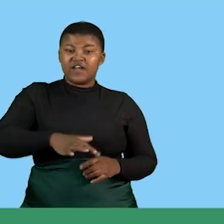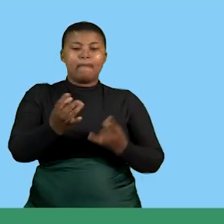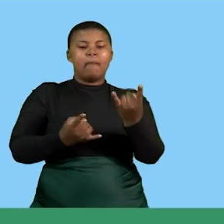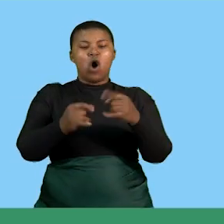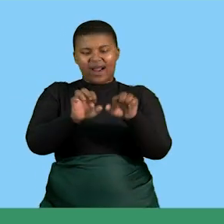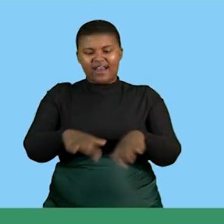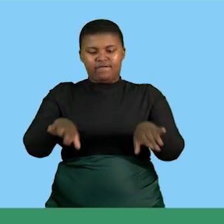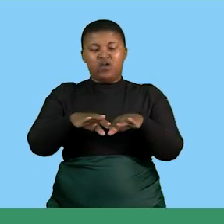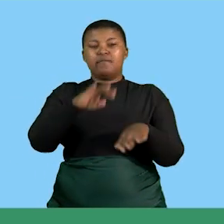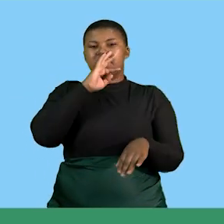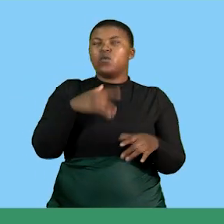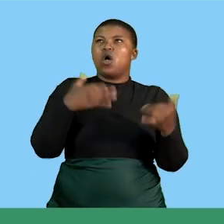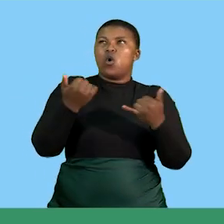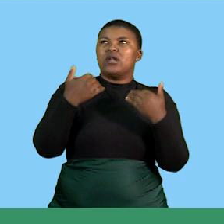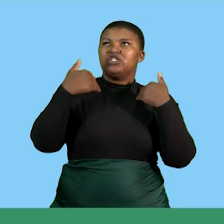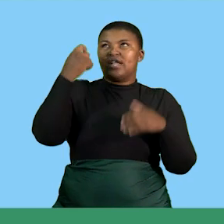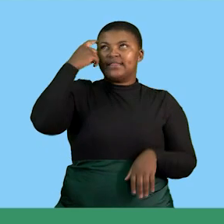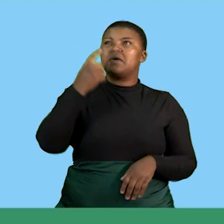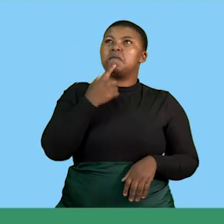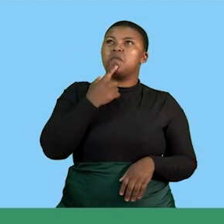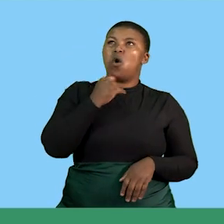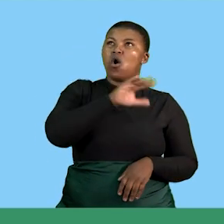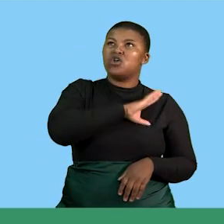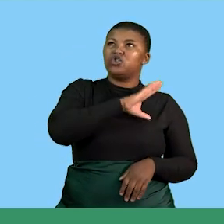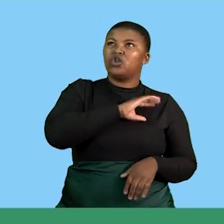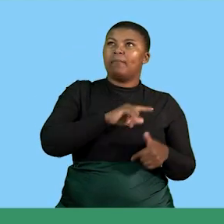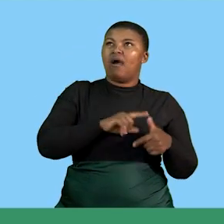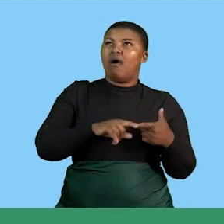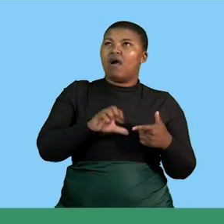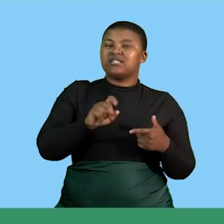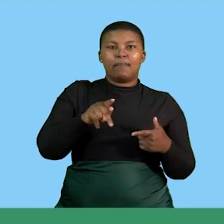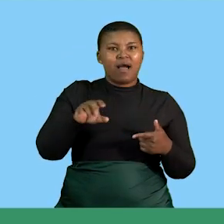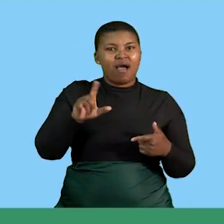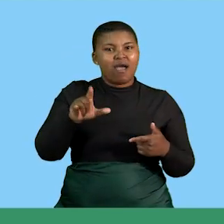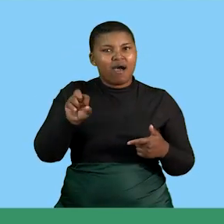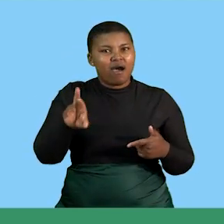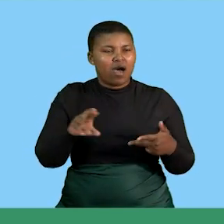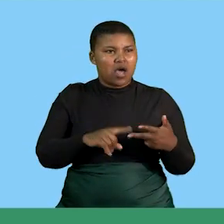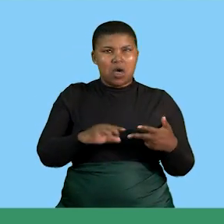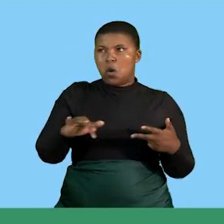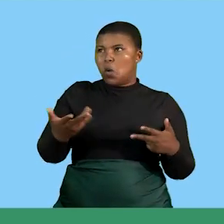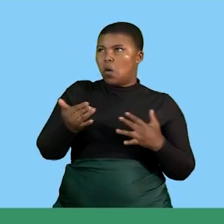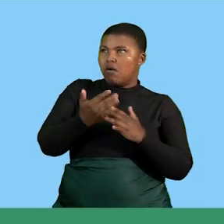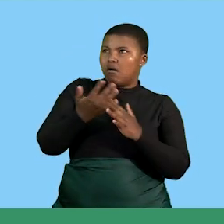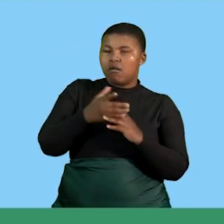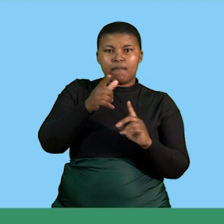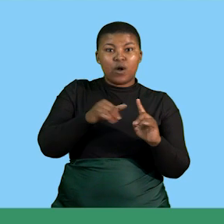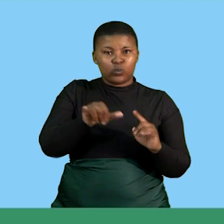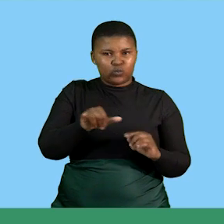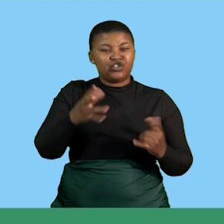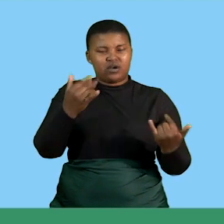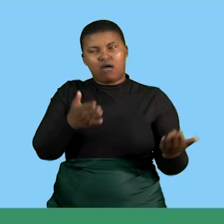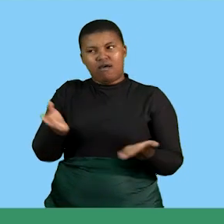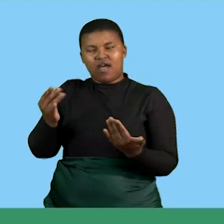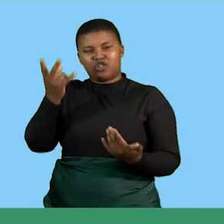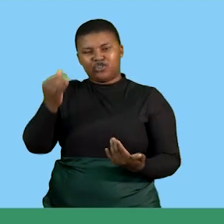so we can already start and think, is it the consumer, the supplier, what is it they are describing here? So let's